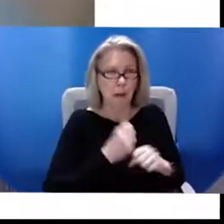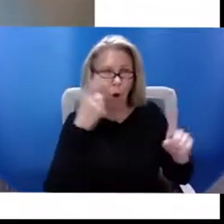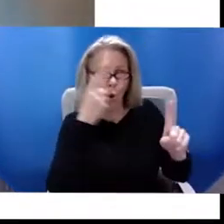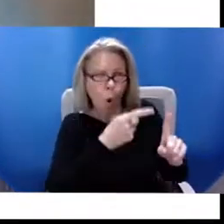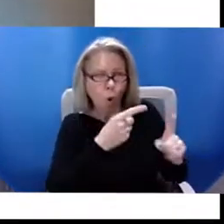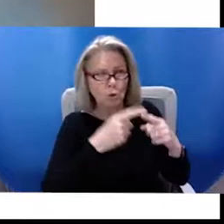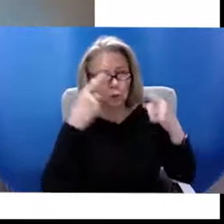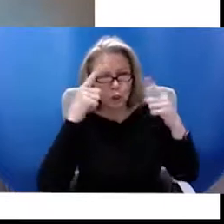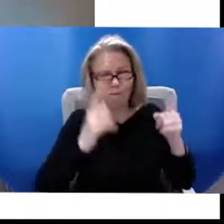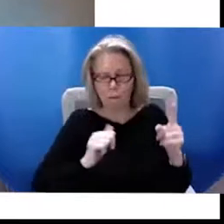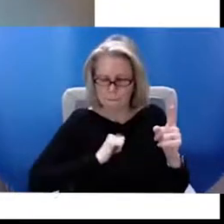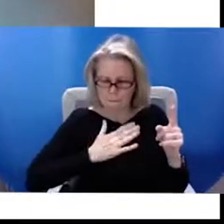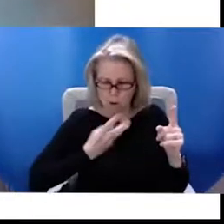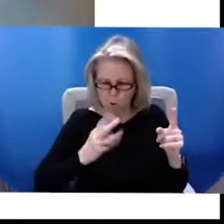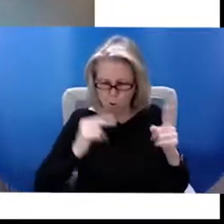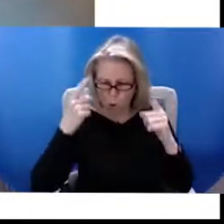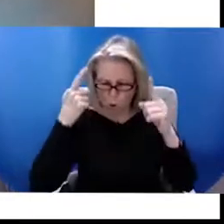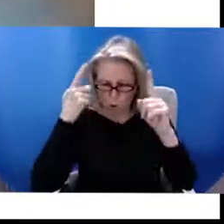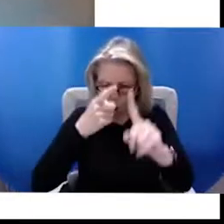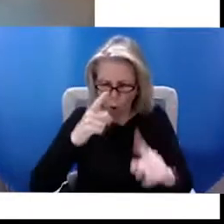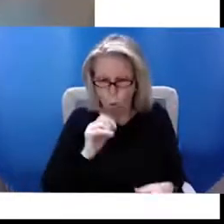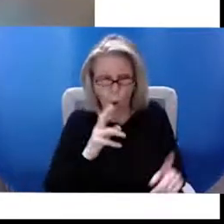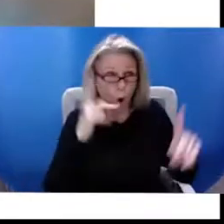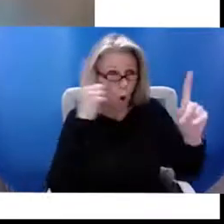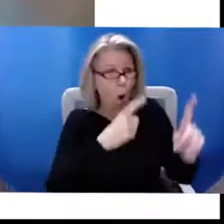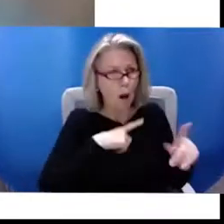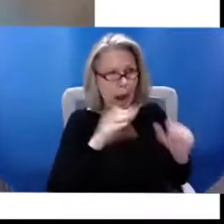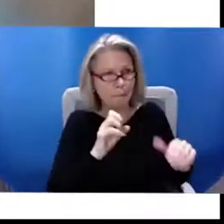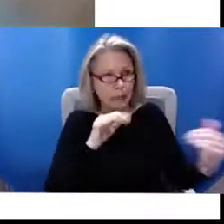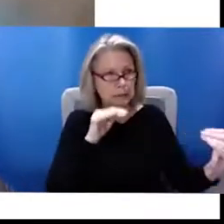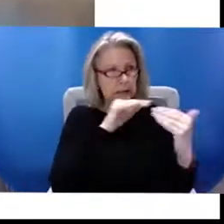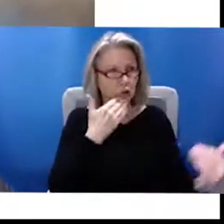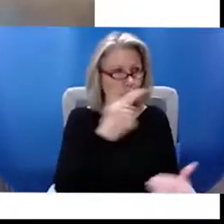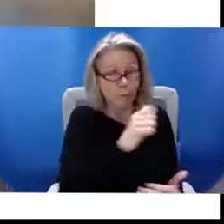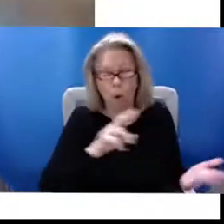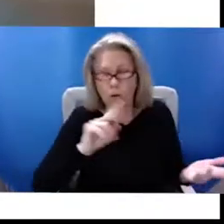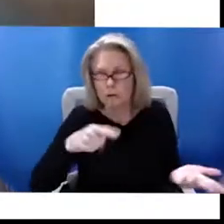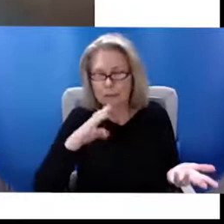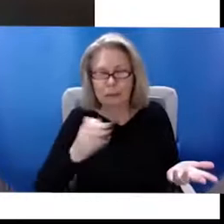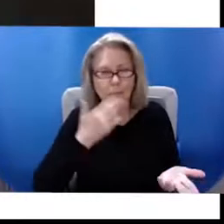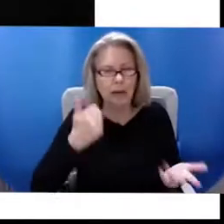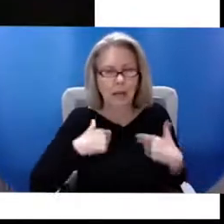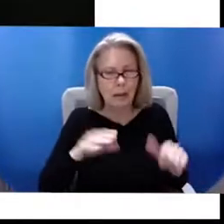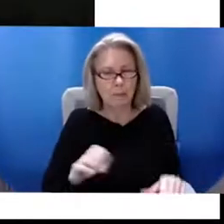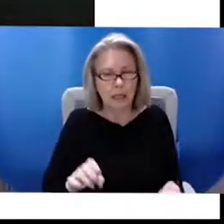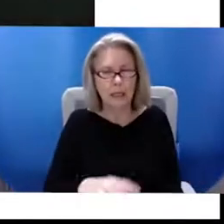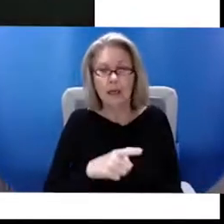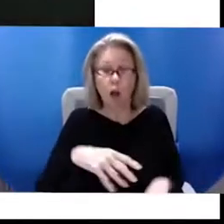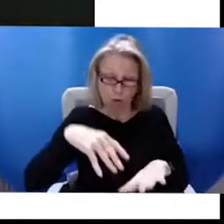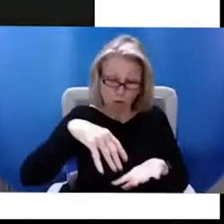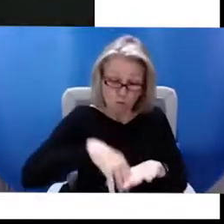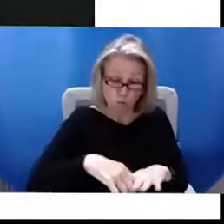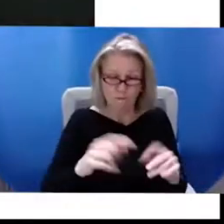like just try to achieve that goal and push yourself until you can be as good as them or be the best that you can be. The